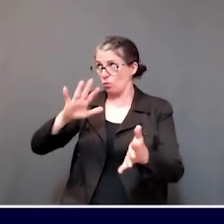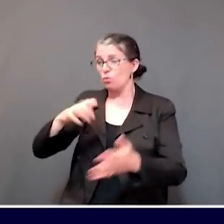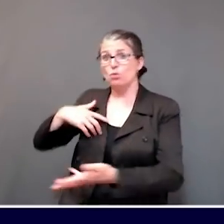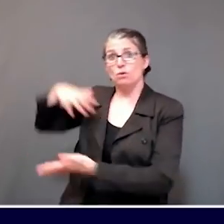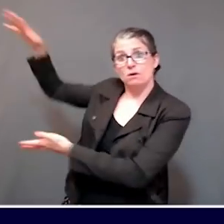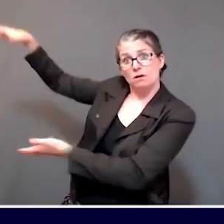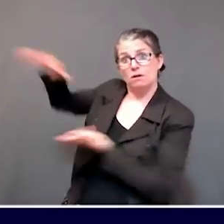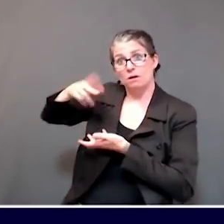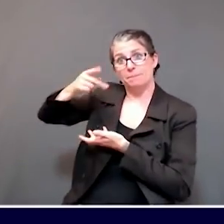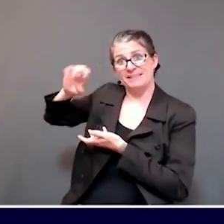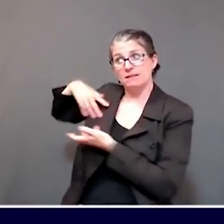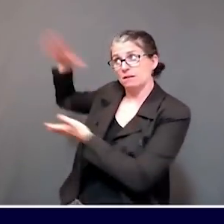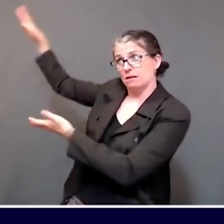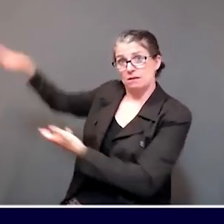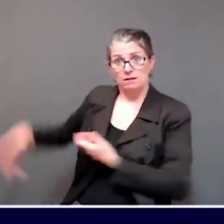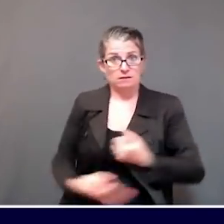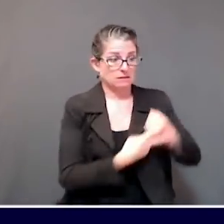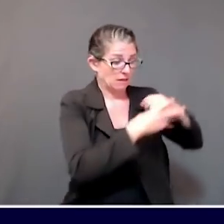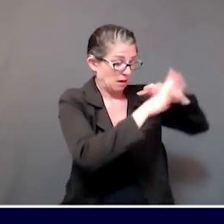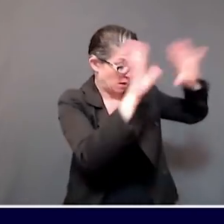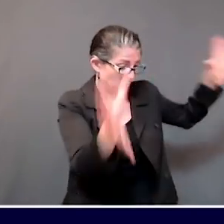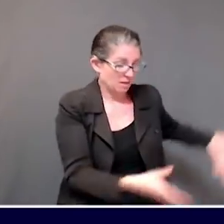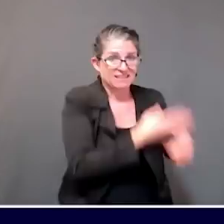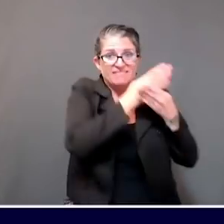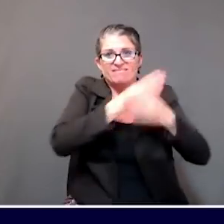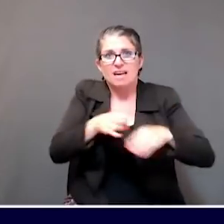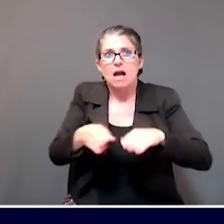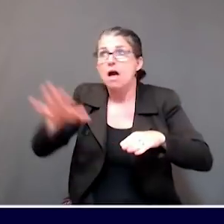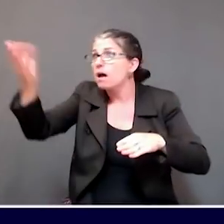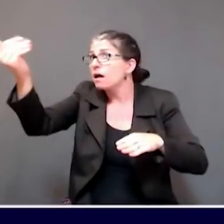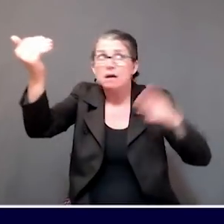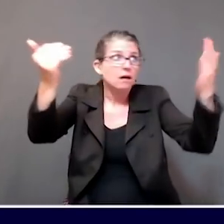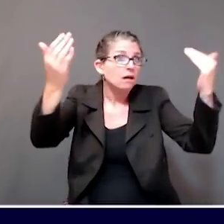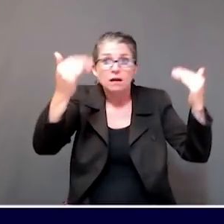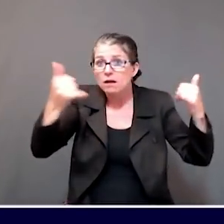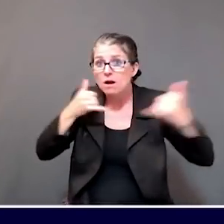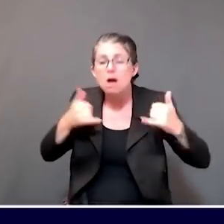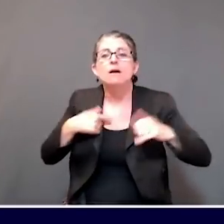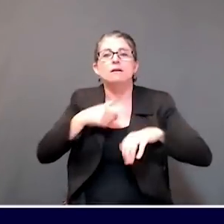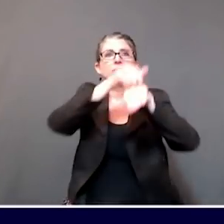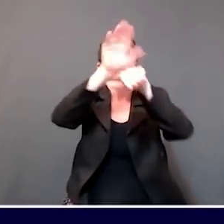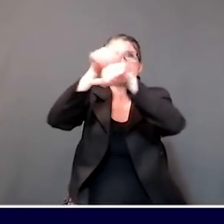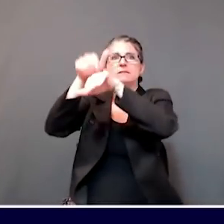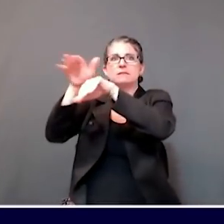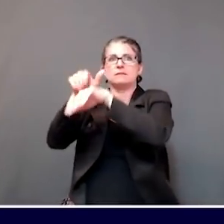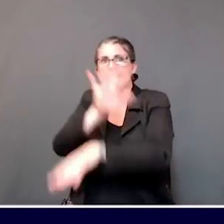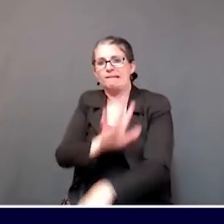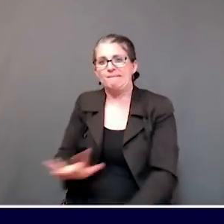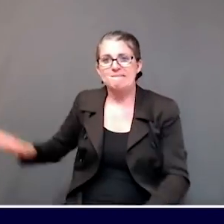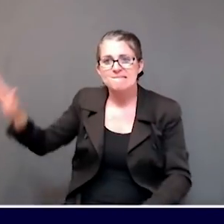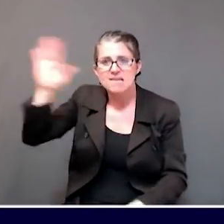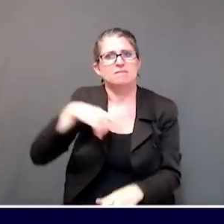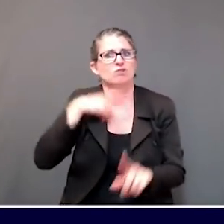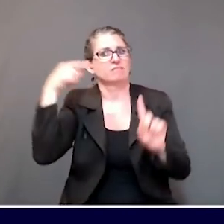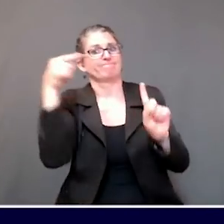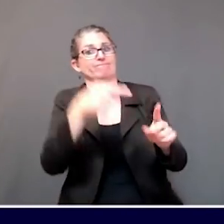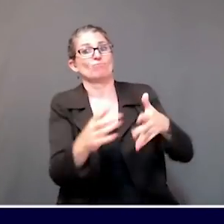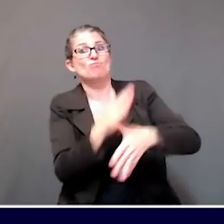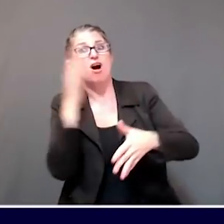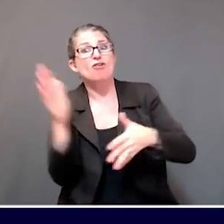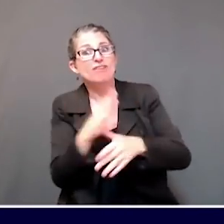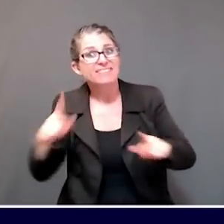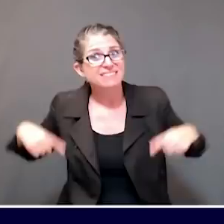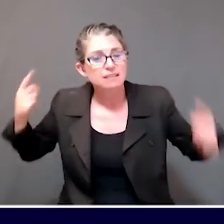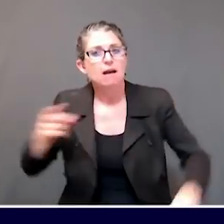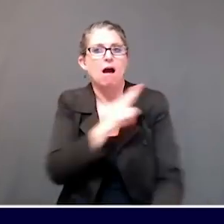of providers: long-term care facilities, local fire, rescue, and EMS providers, as well as hospital groups.